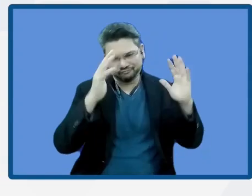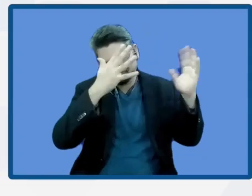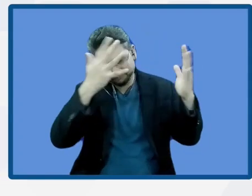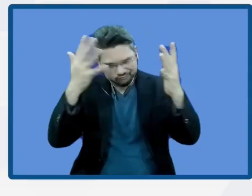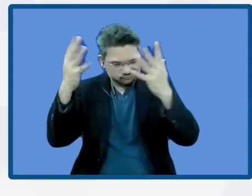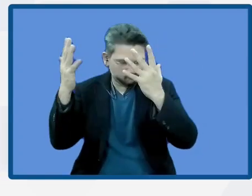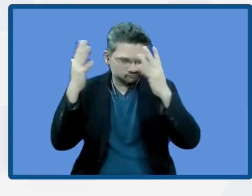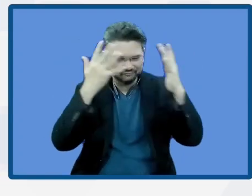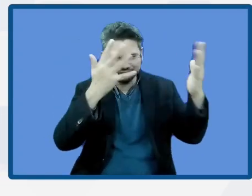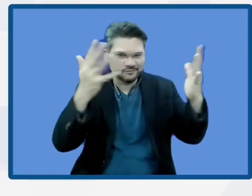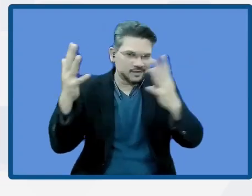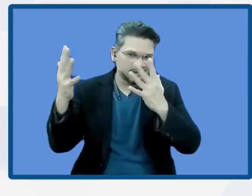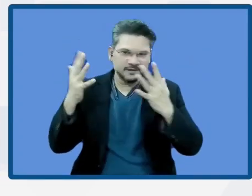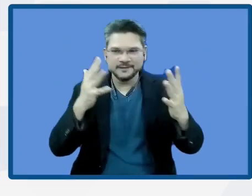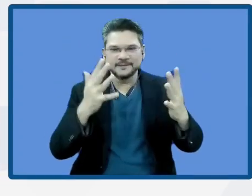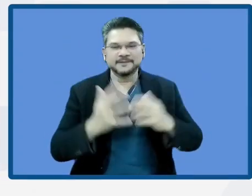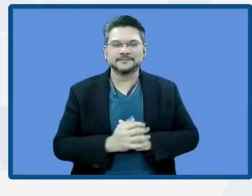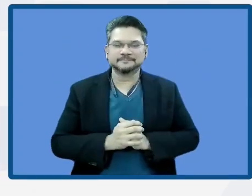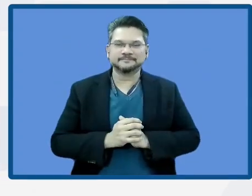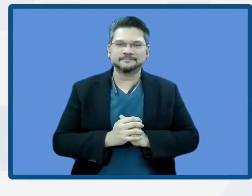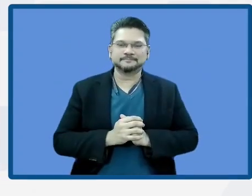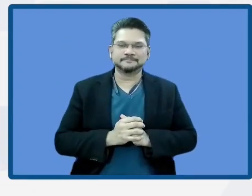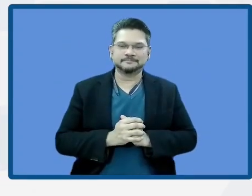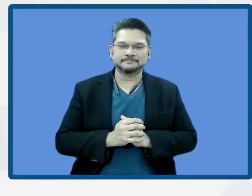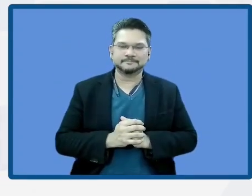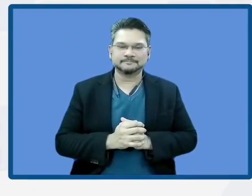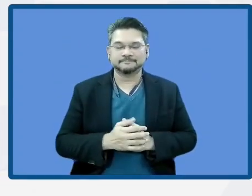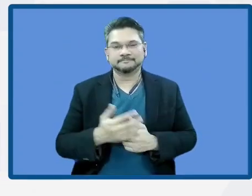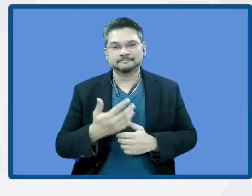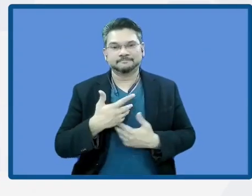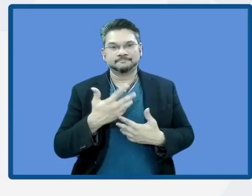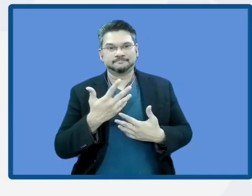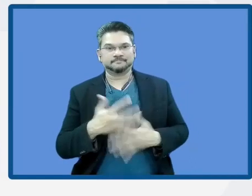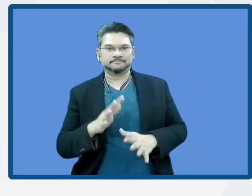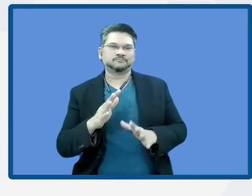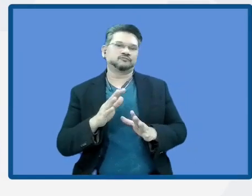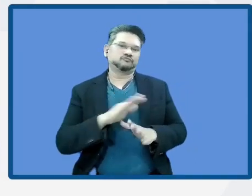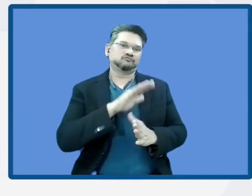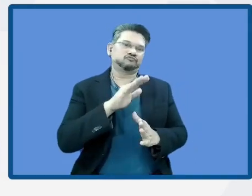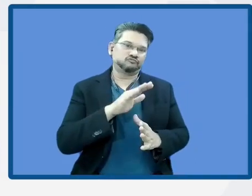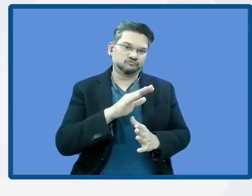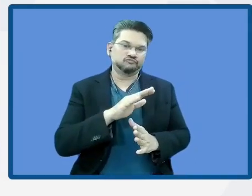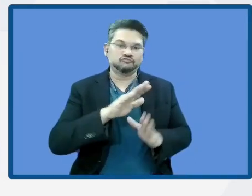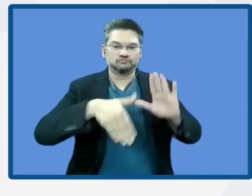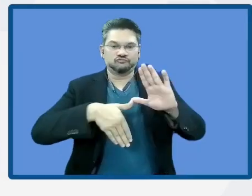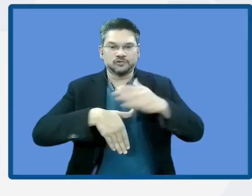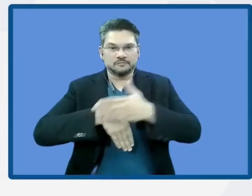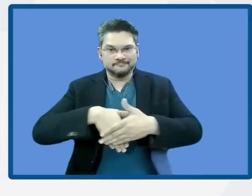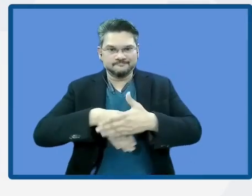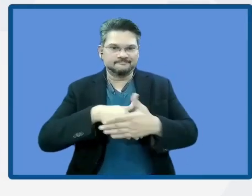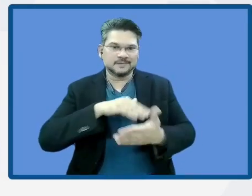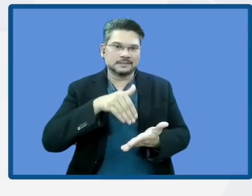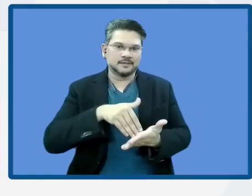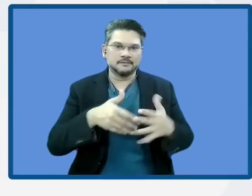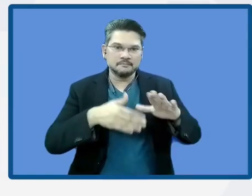So we have shared 3 experiences in Central America, an overview